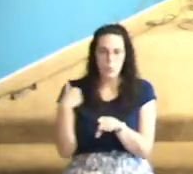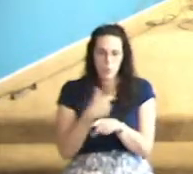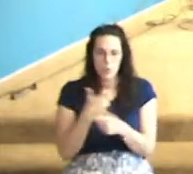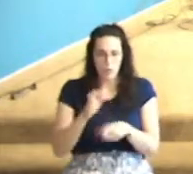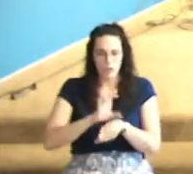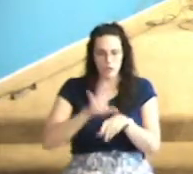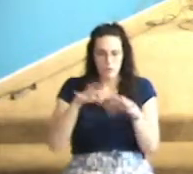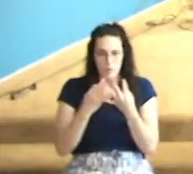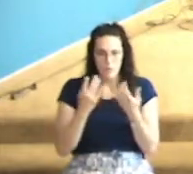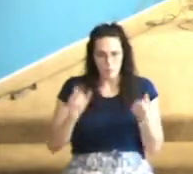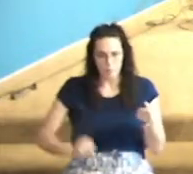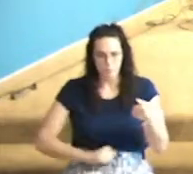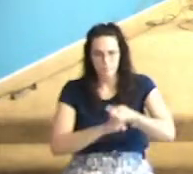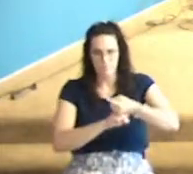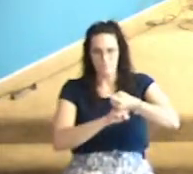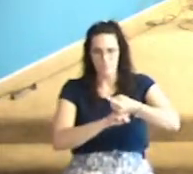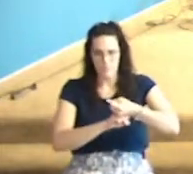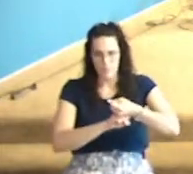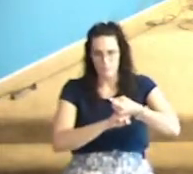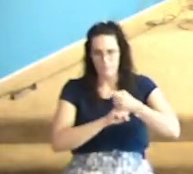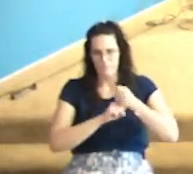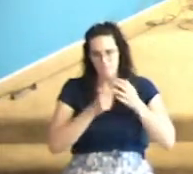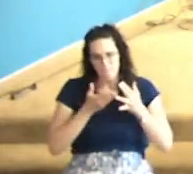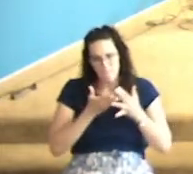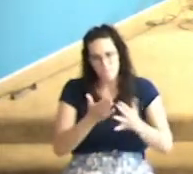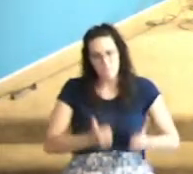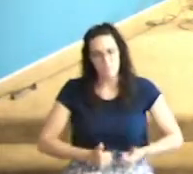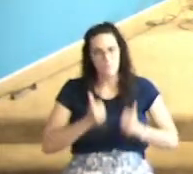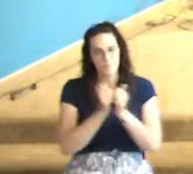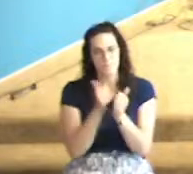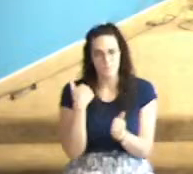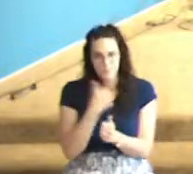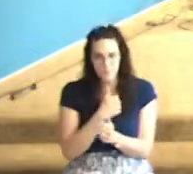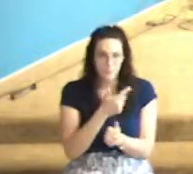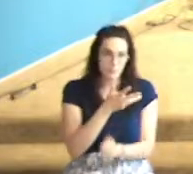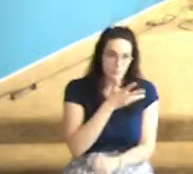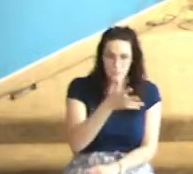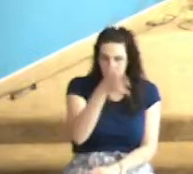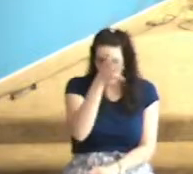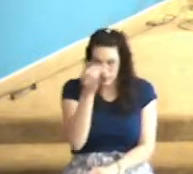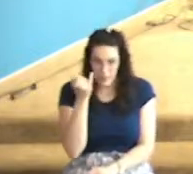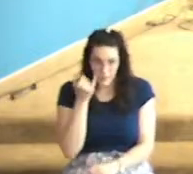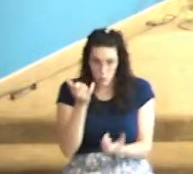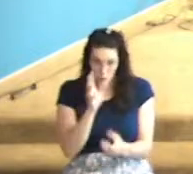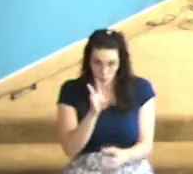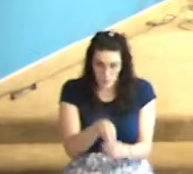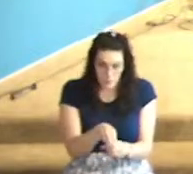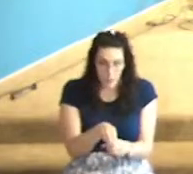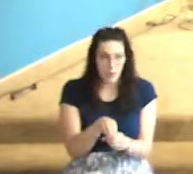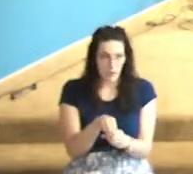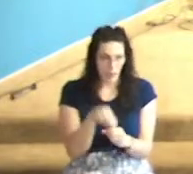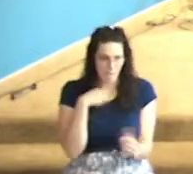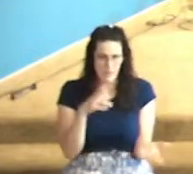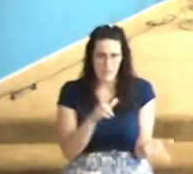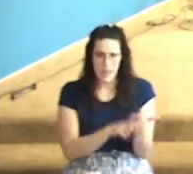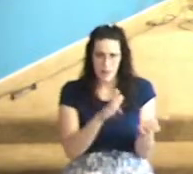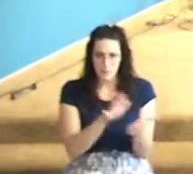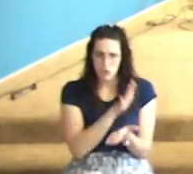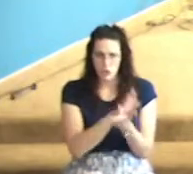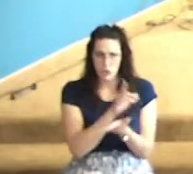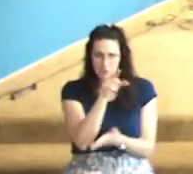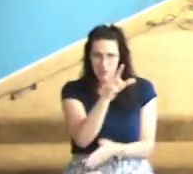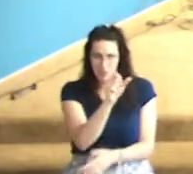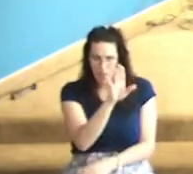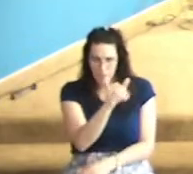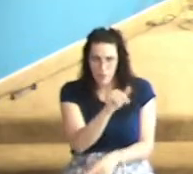family to come alongside of us and walk through that. And so moms and dads, if you want to participate, you can. There's a sign-up sheet in the lobby. You can